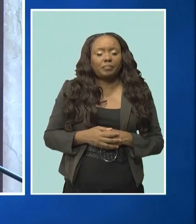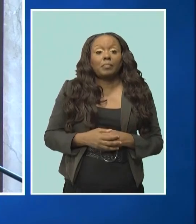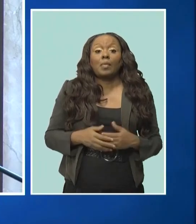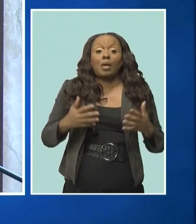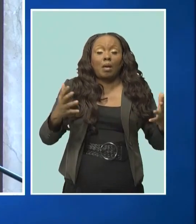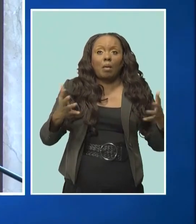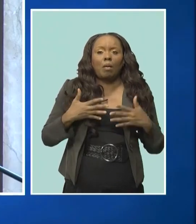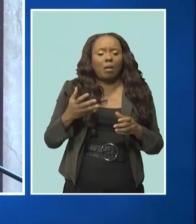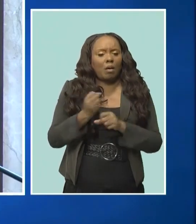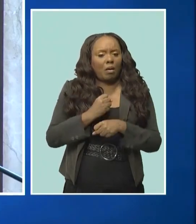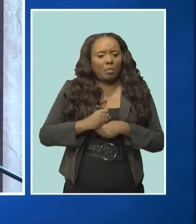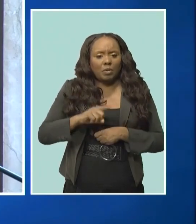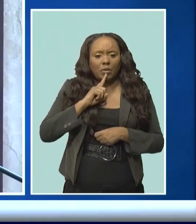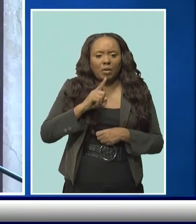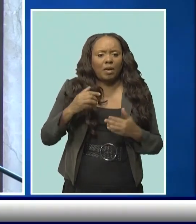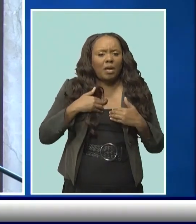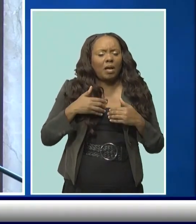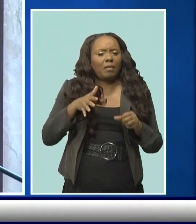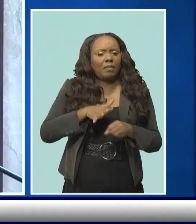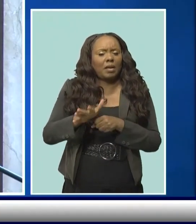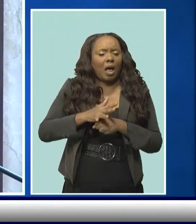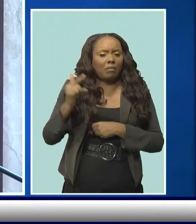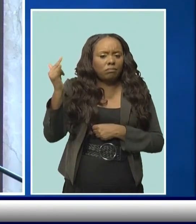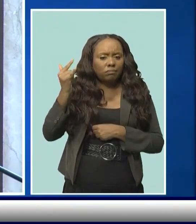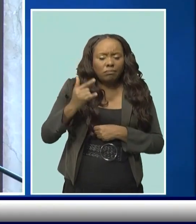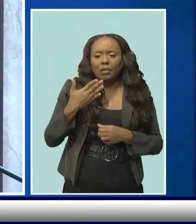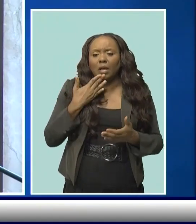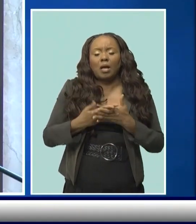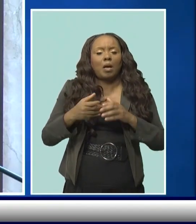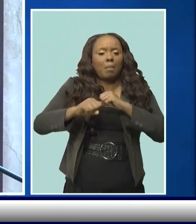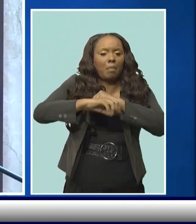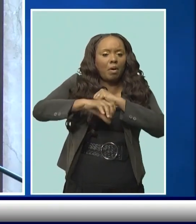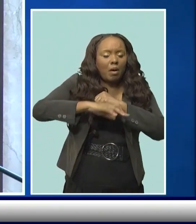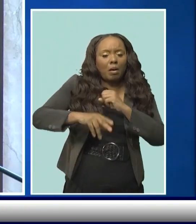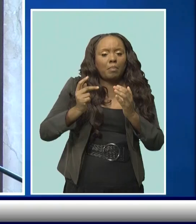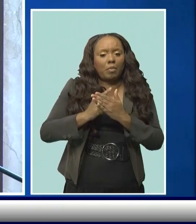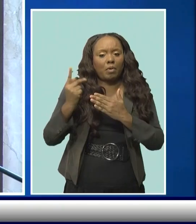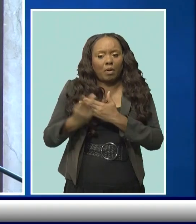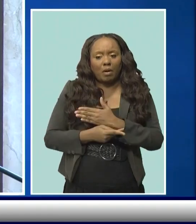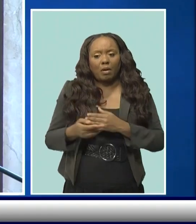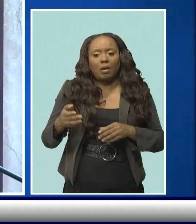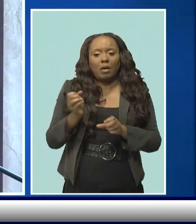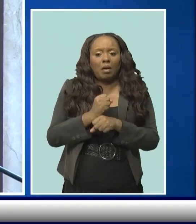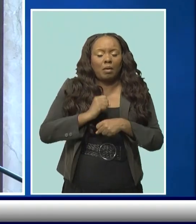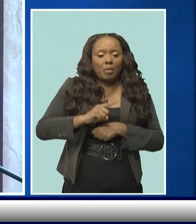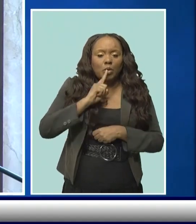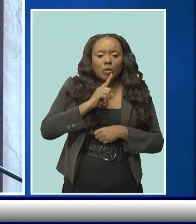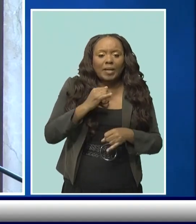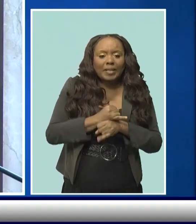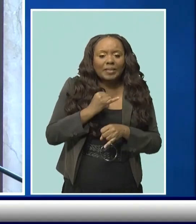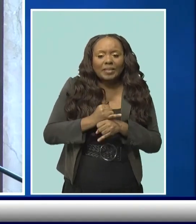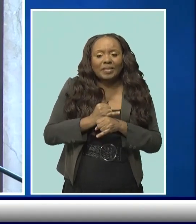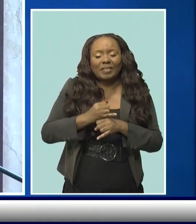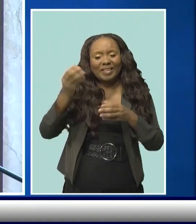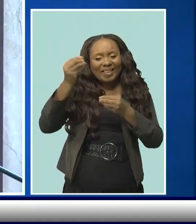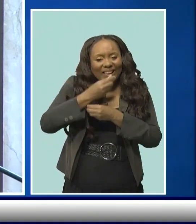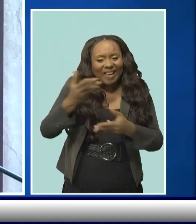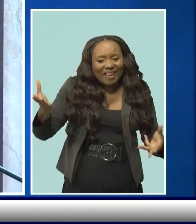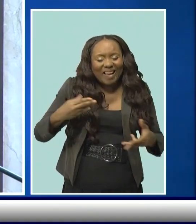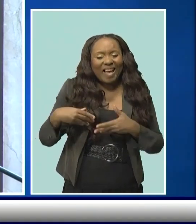airlift, building effective marketing programs, ensuring that there's industry input when they're making plans and